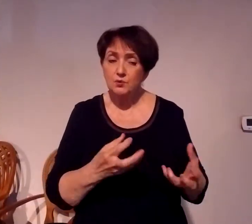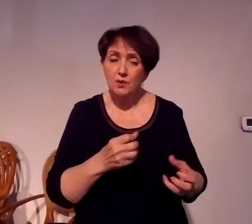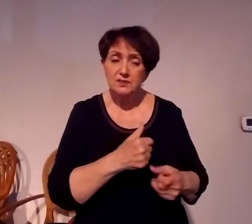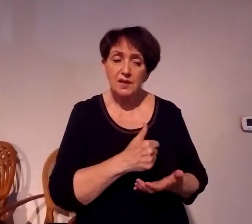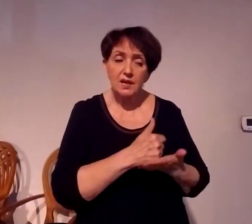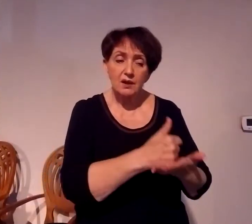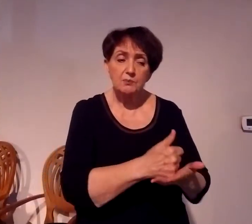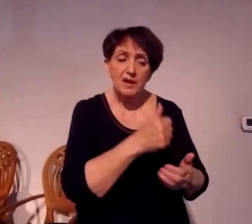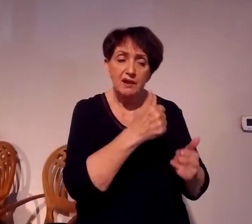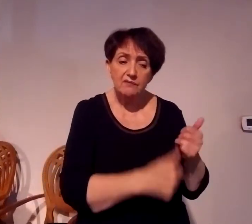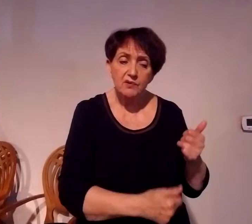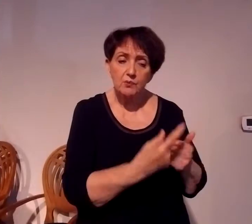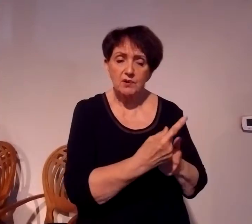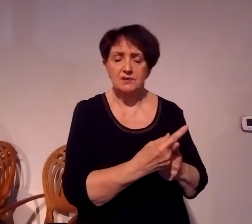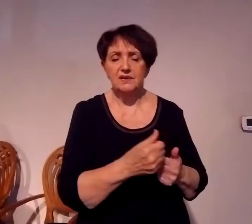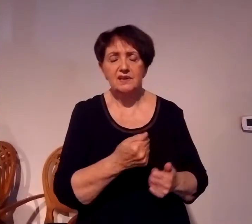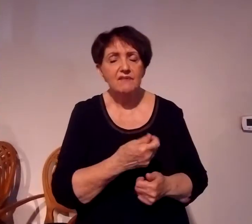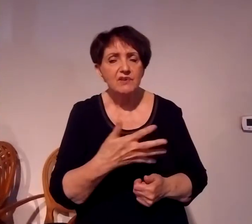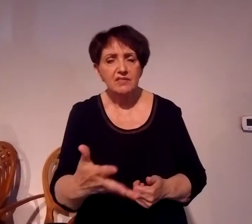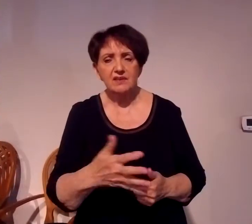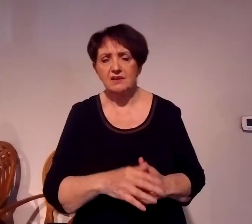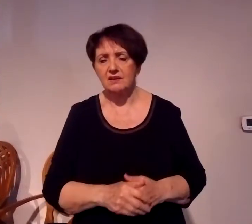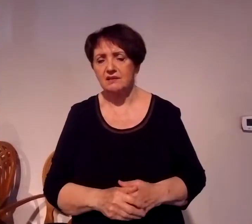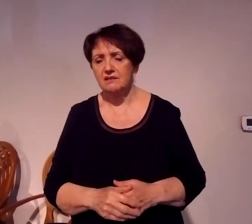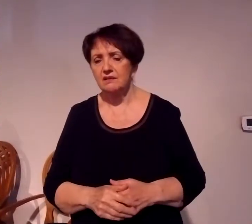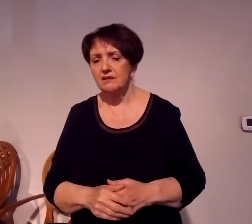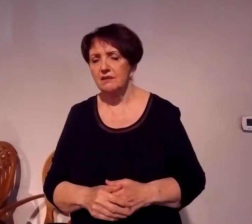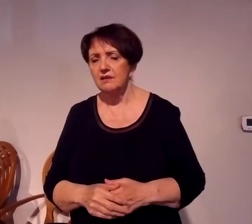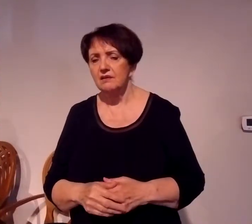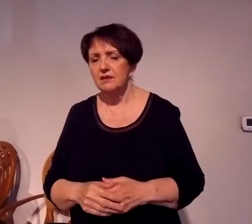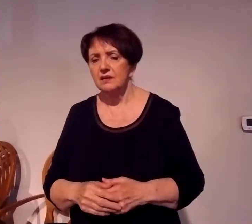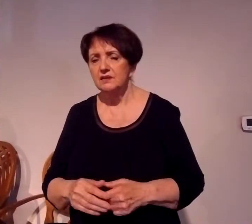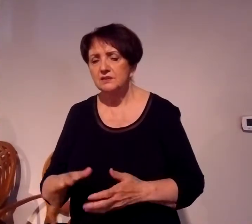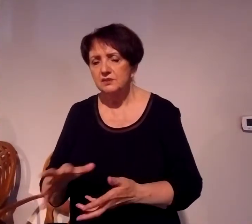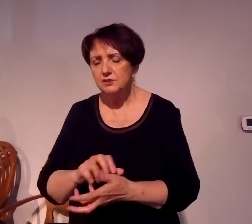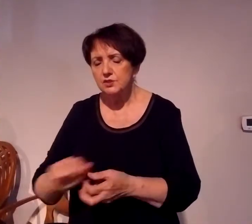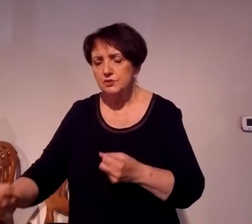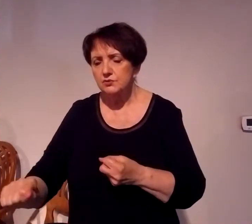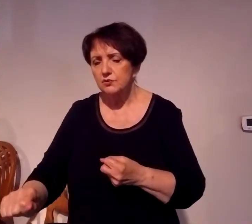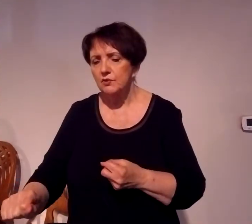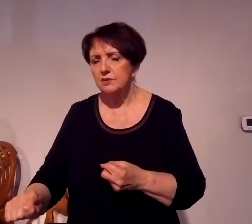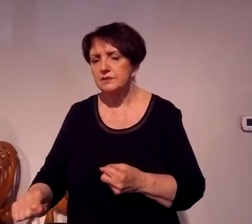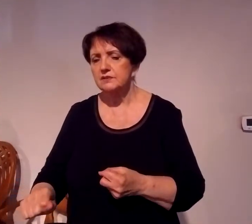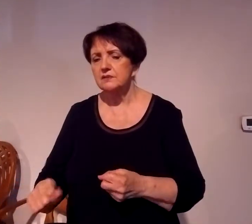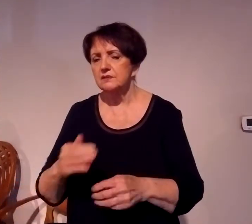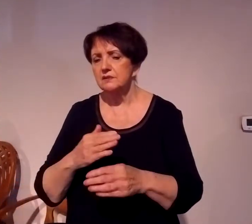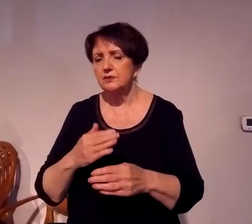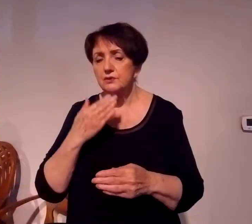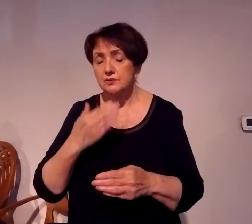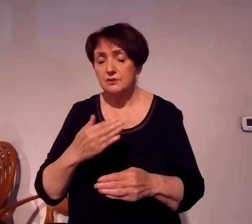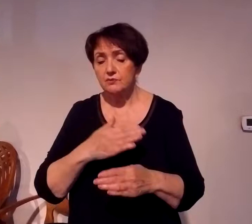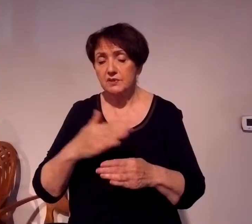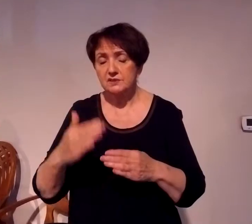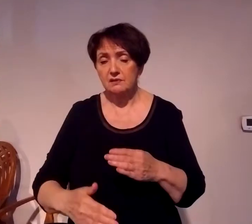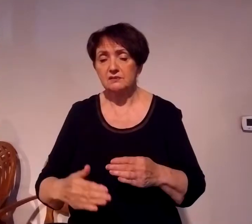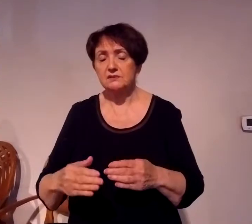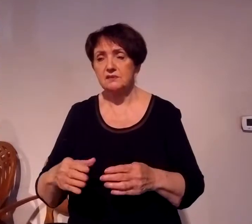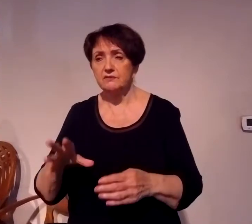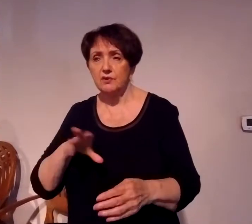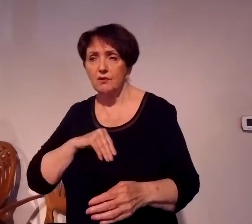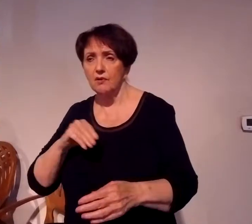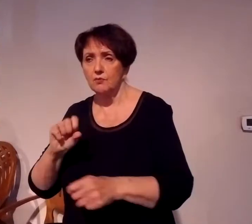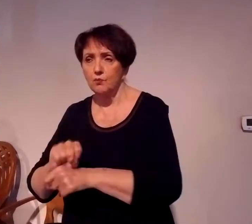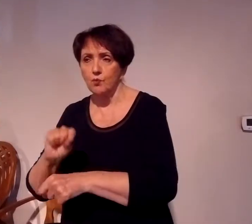to succumb to violence. It destroys the fruitfulness of one's own work because it kills the